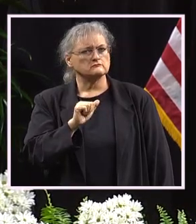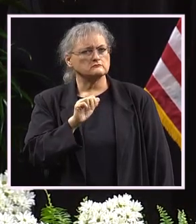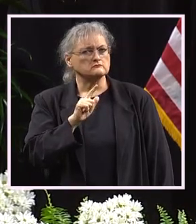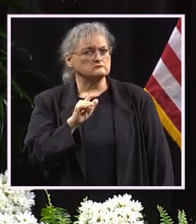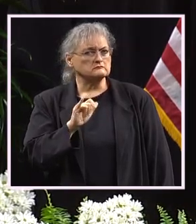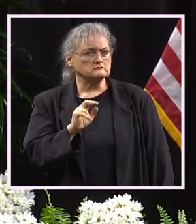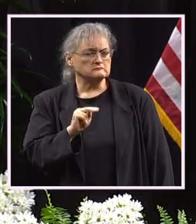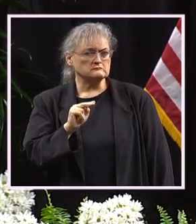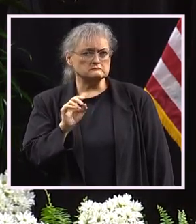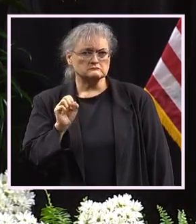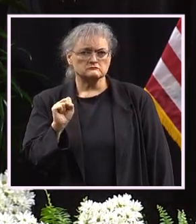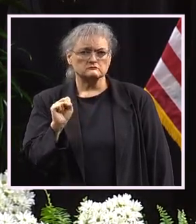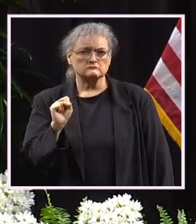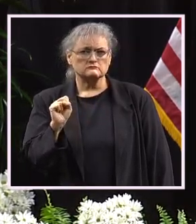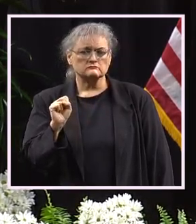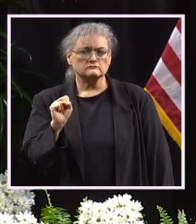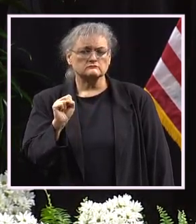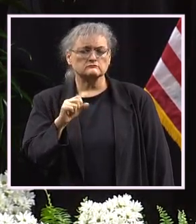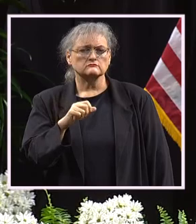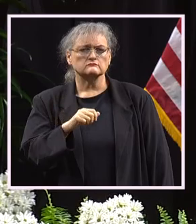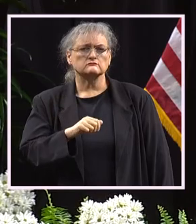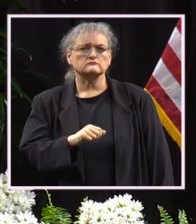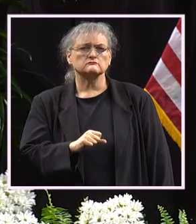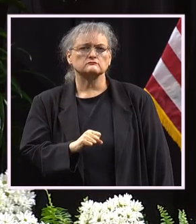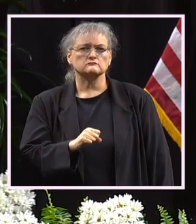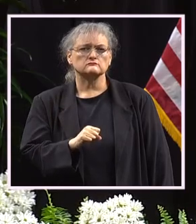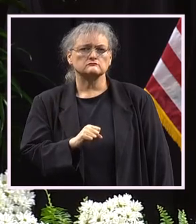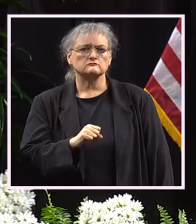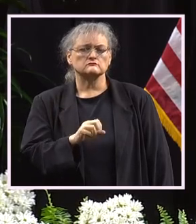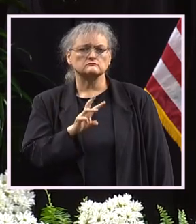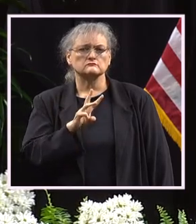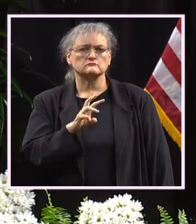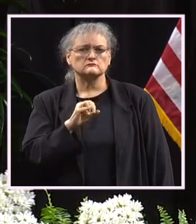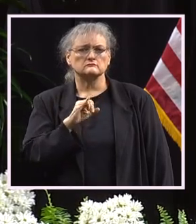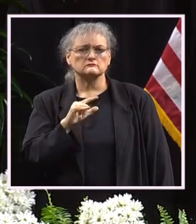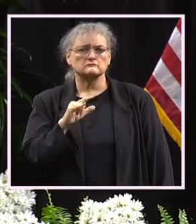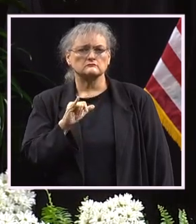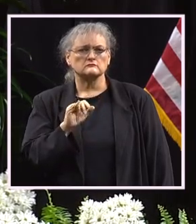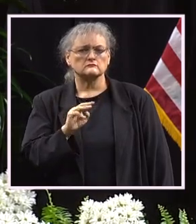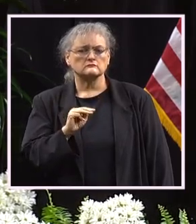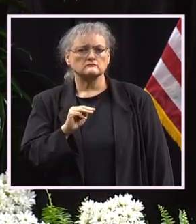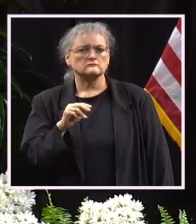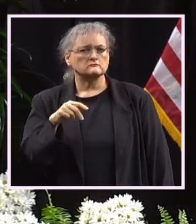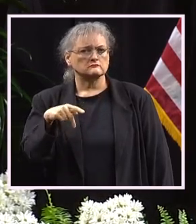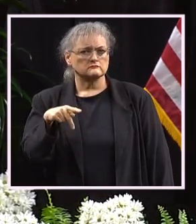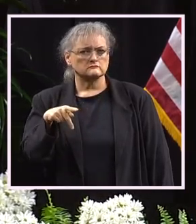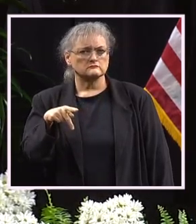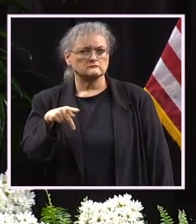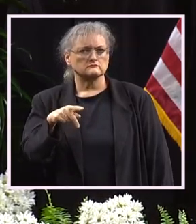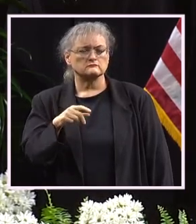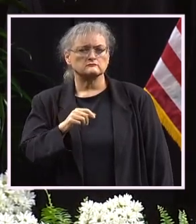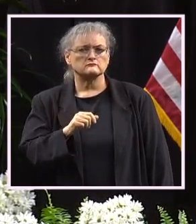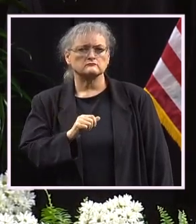Spriggins, Master of Science. William J. Peterson.